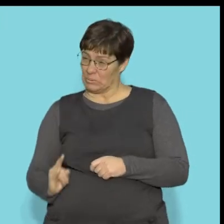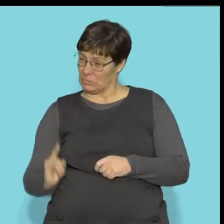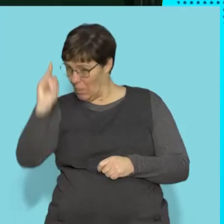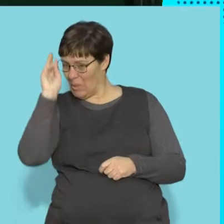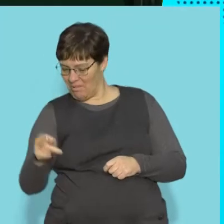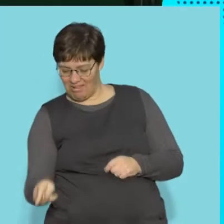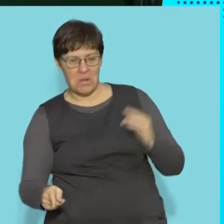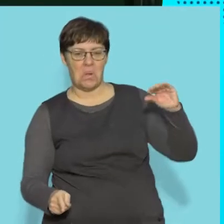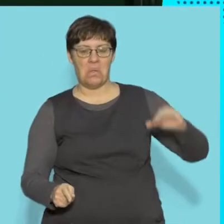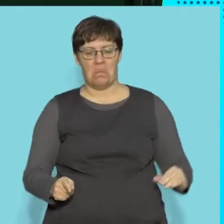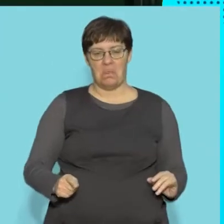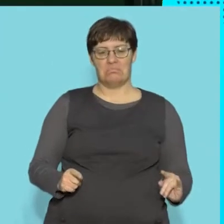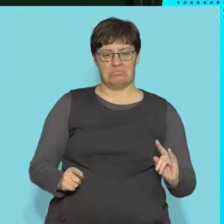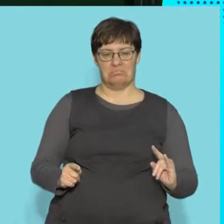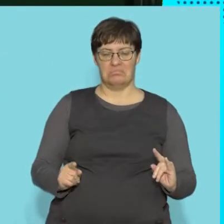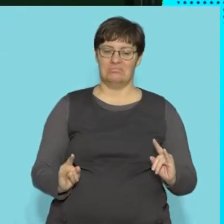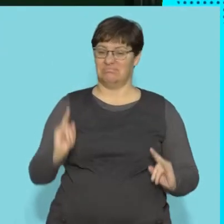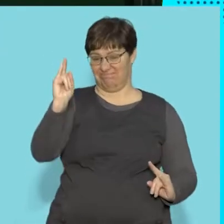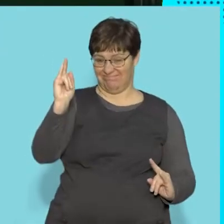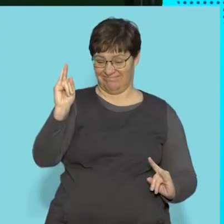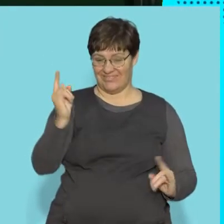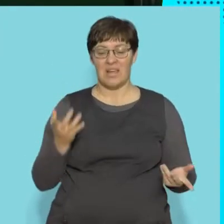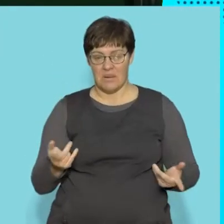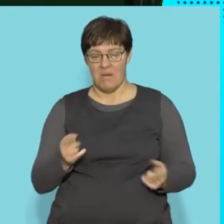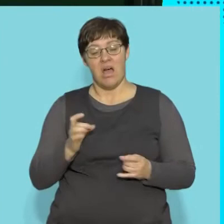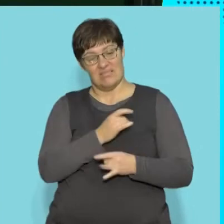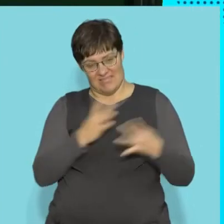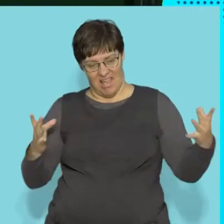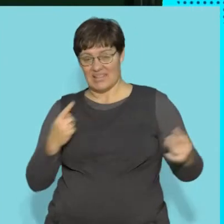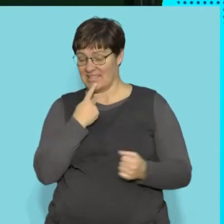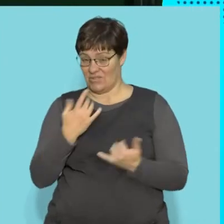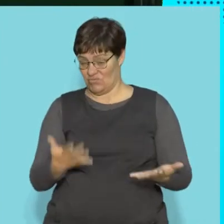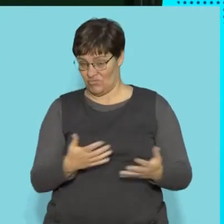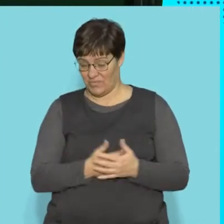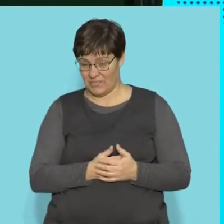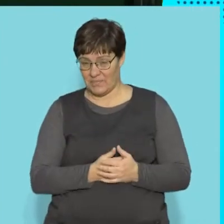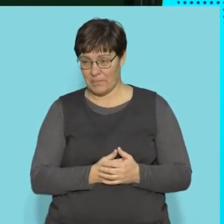spacing. So that was what my original hypothesis would be.